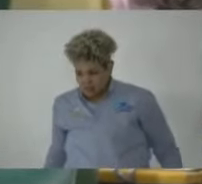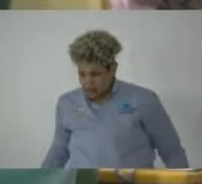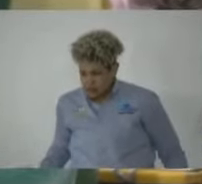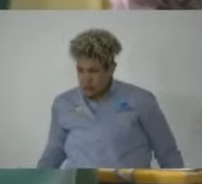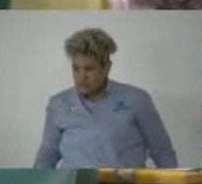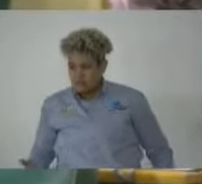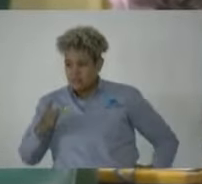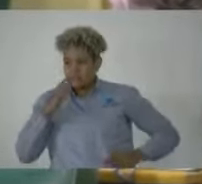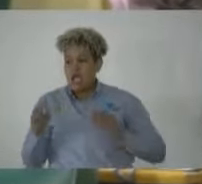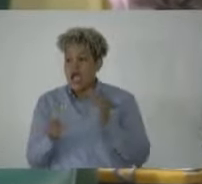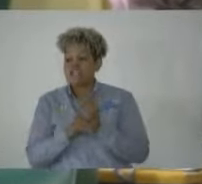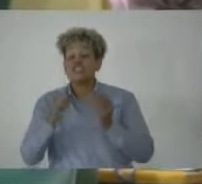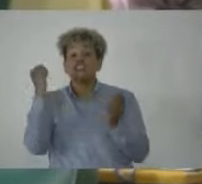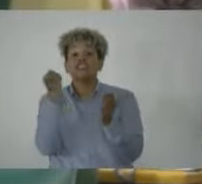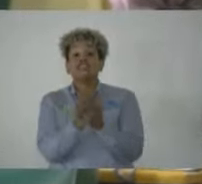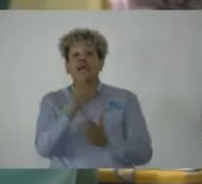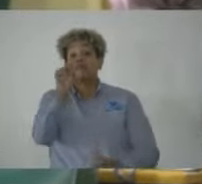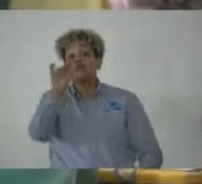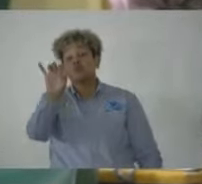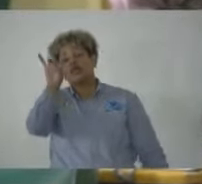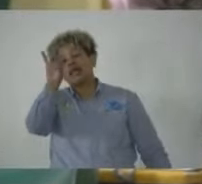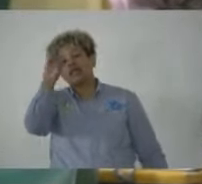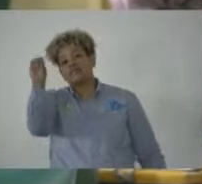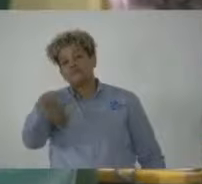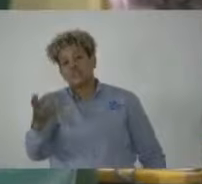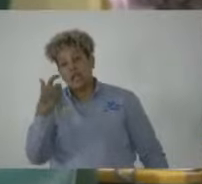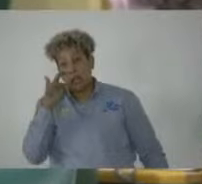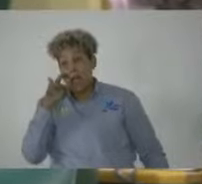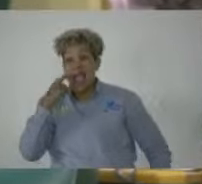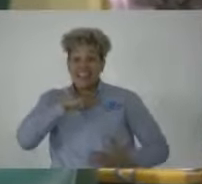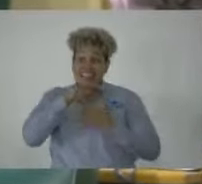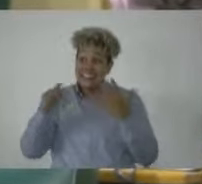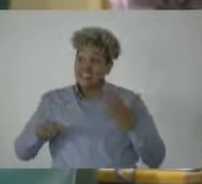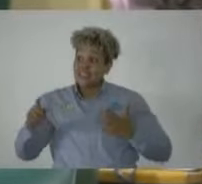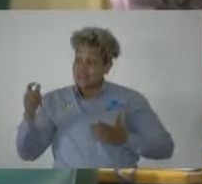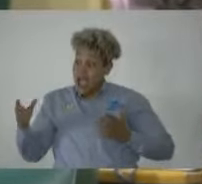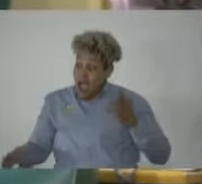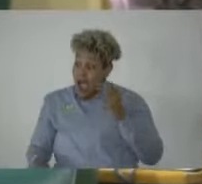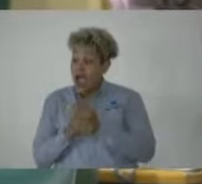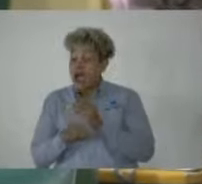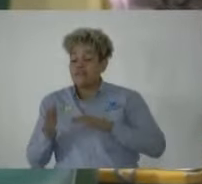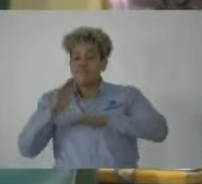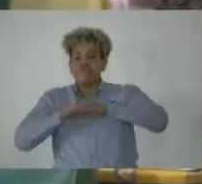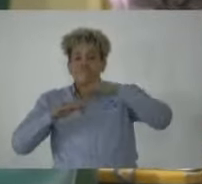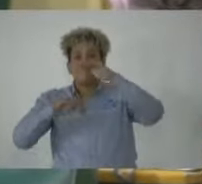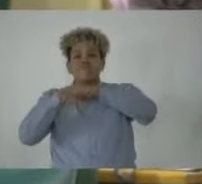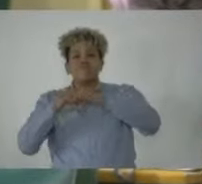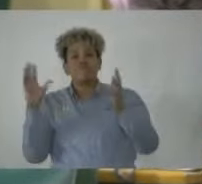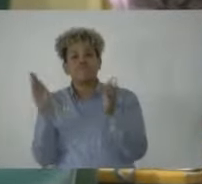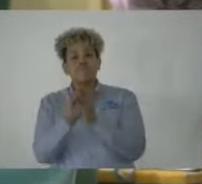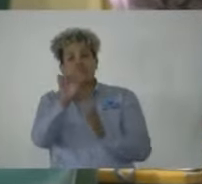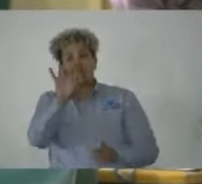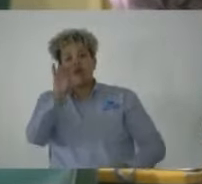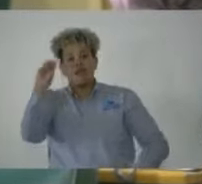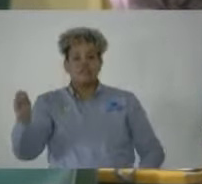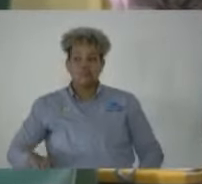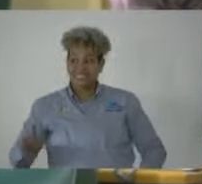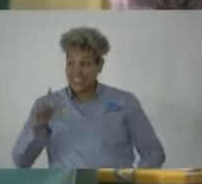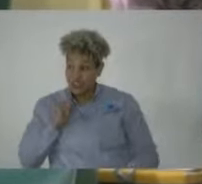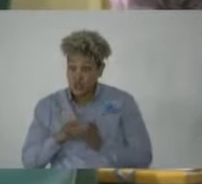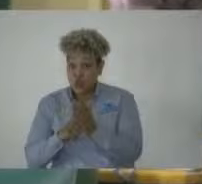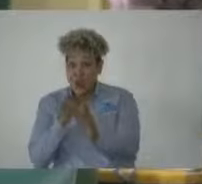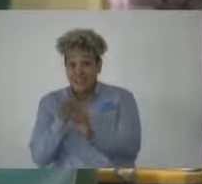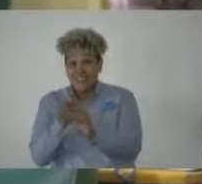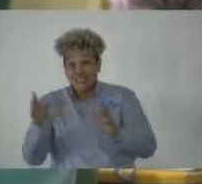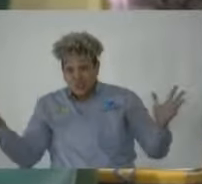An additional stamp duty is 80%. And these are compounded. And that results in an effective